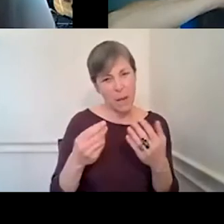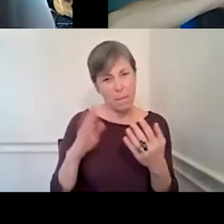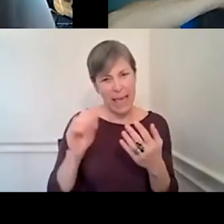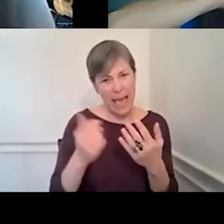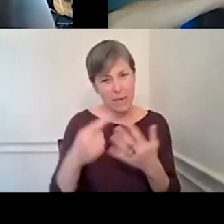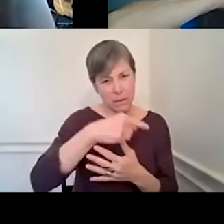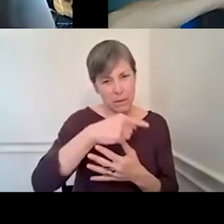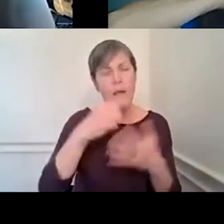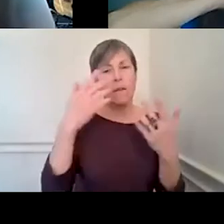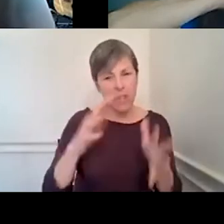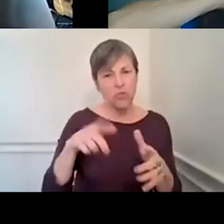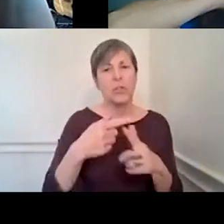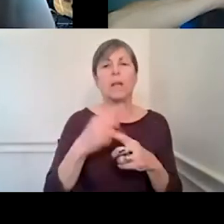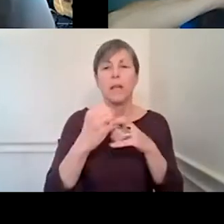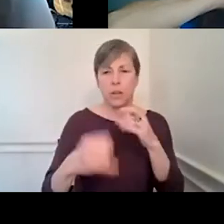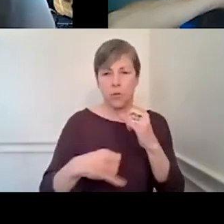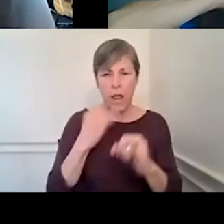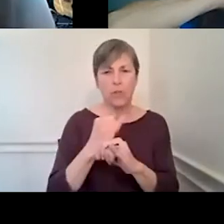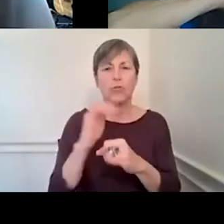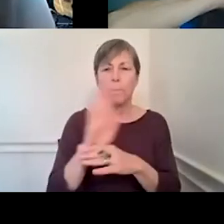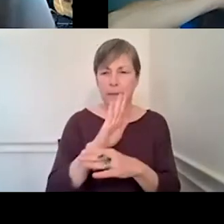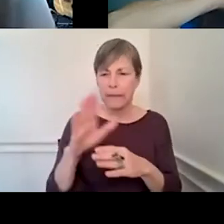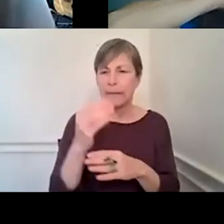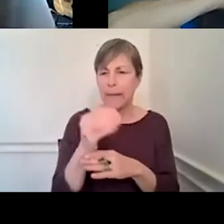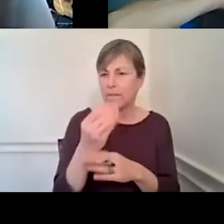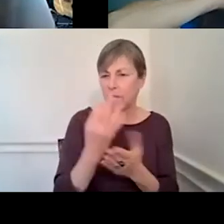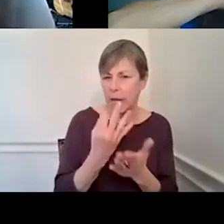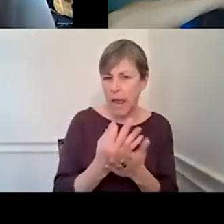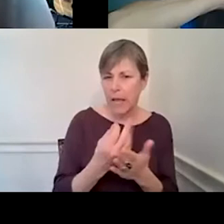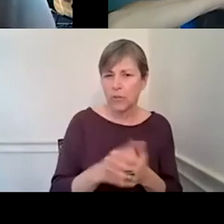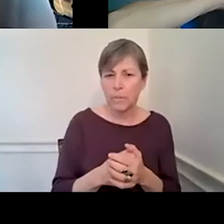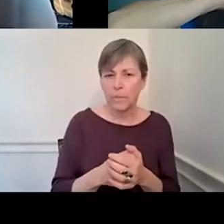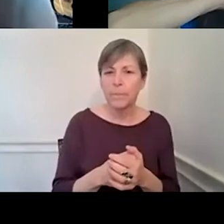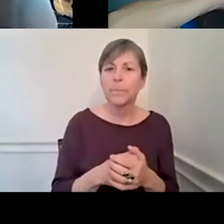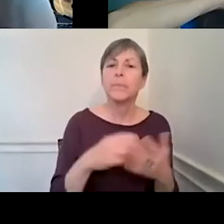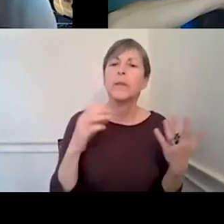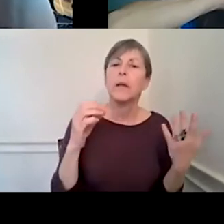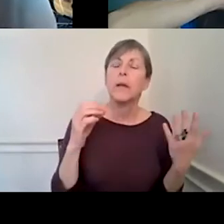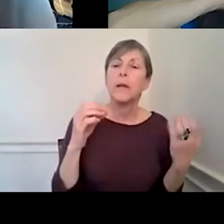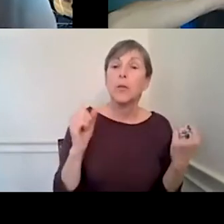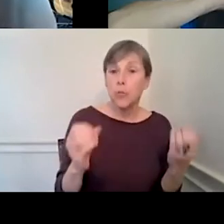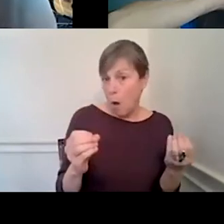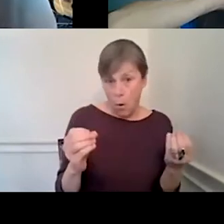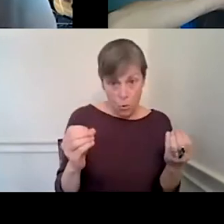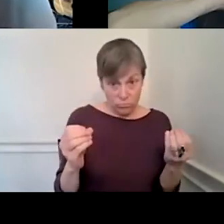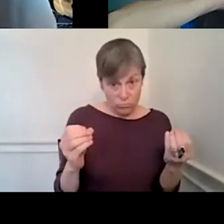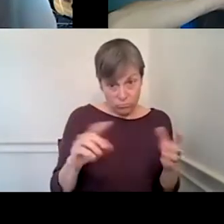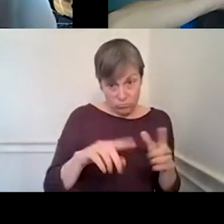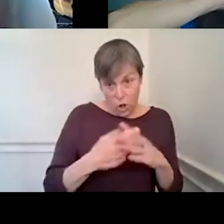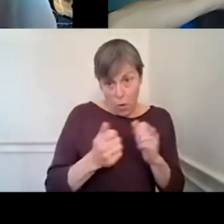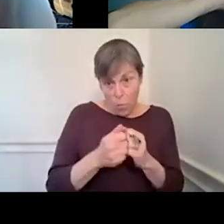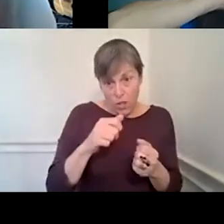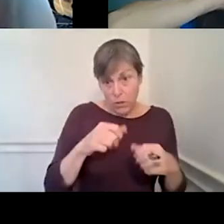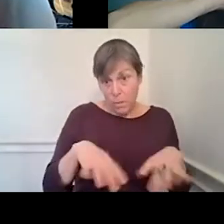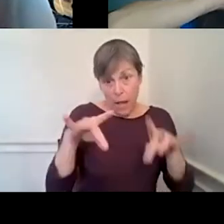international business and finance in that. So I think to start by saying that the basics, I think,